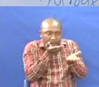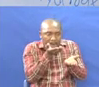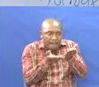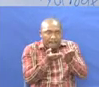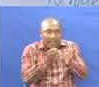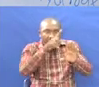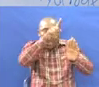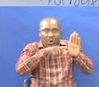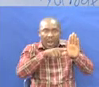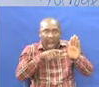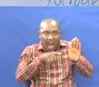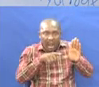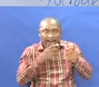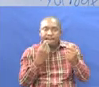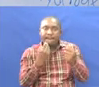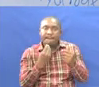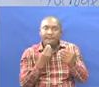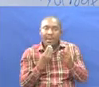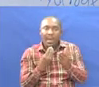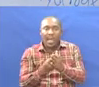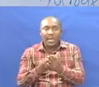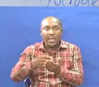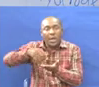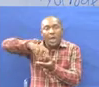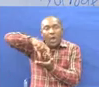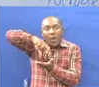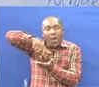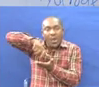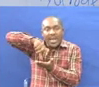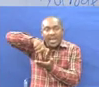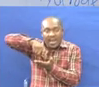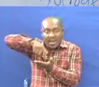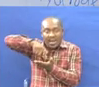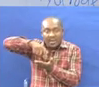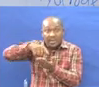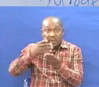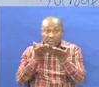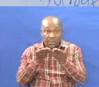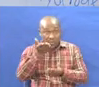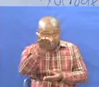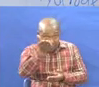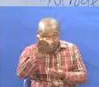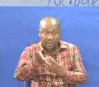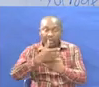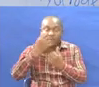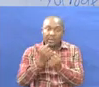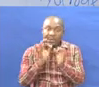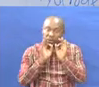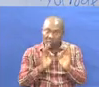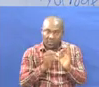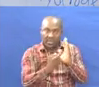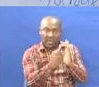a ruler and a coin, so that you can get a good diagram. I'm